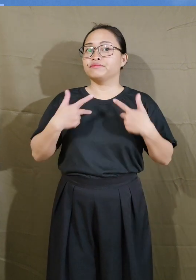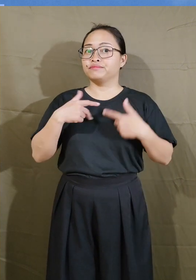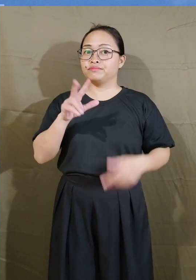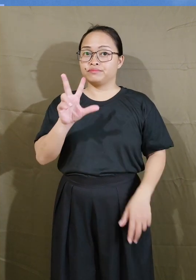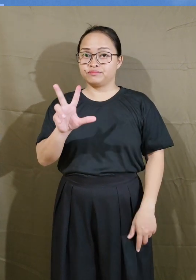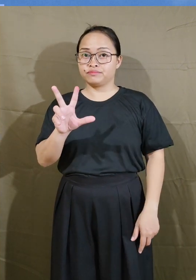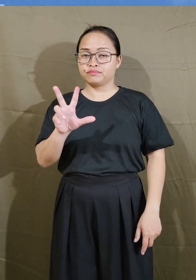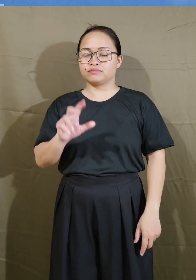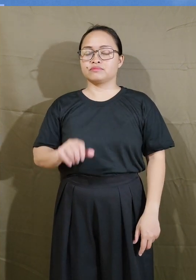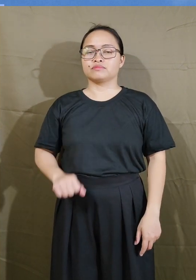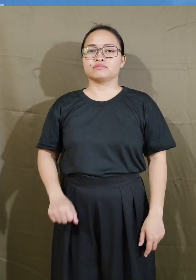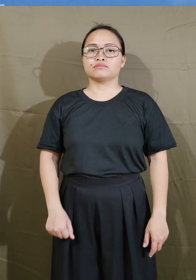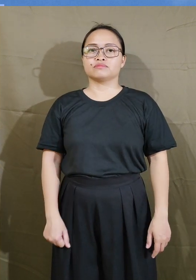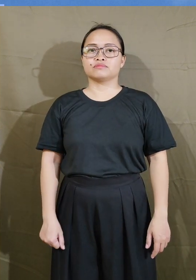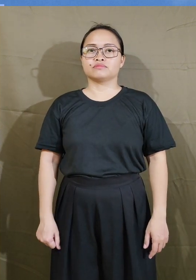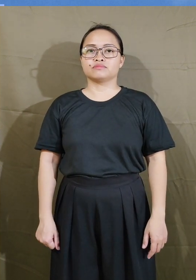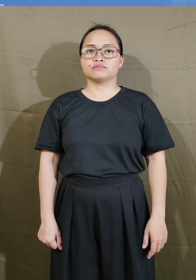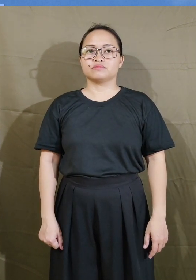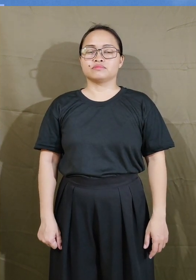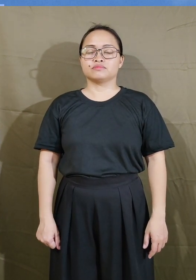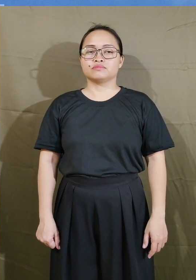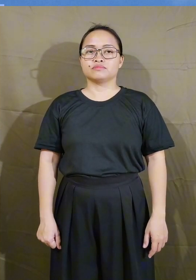We get 3.